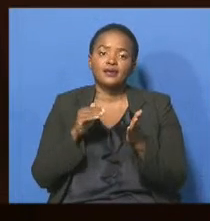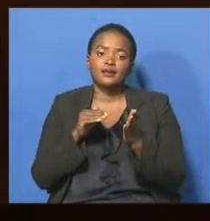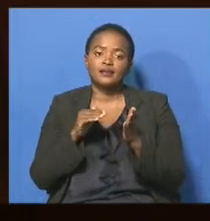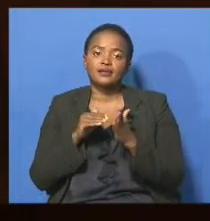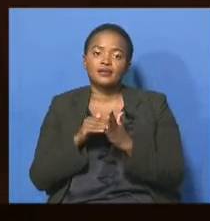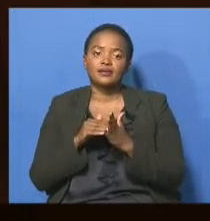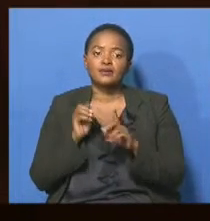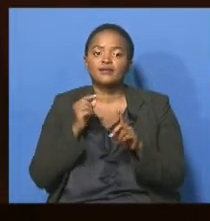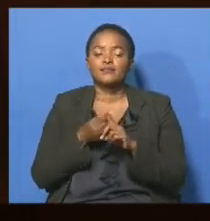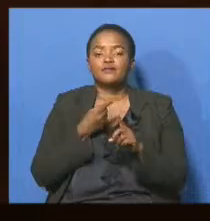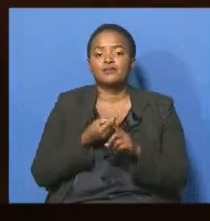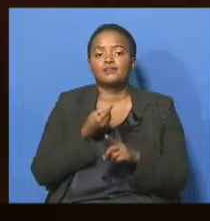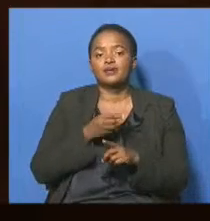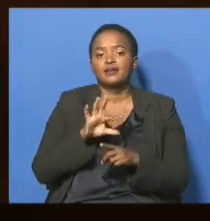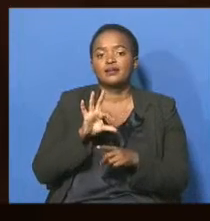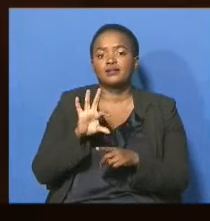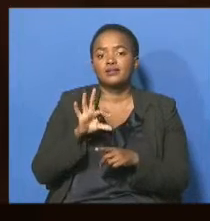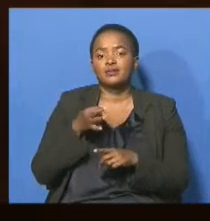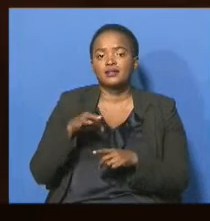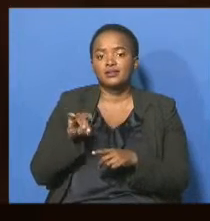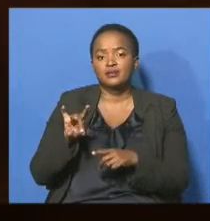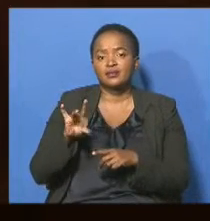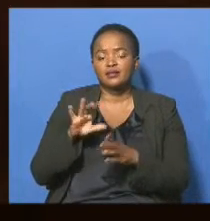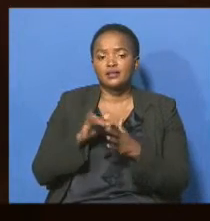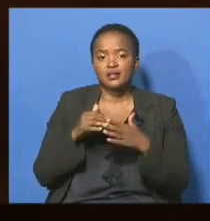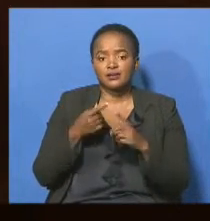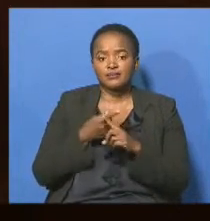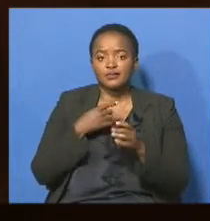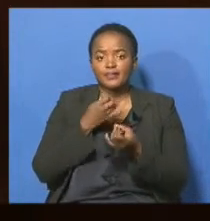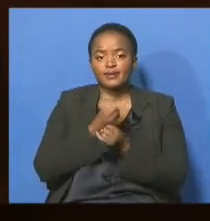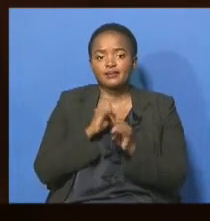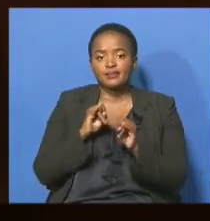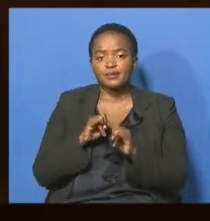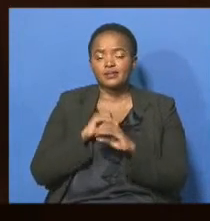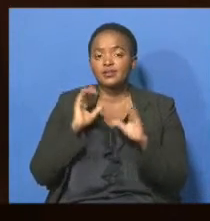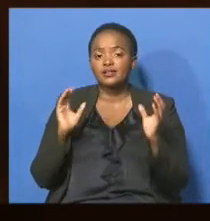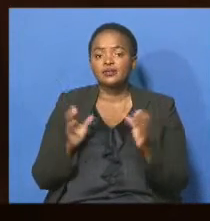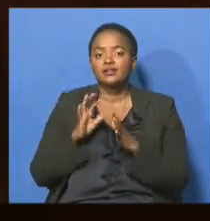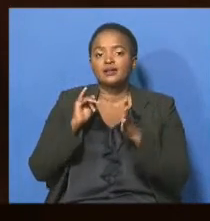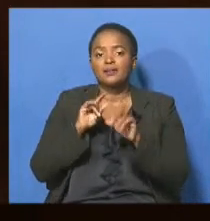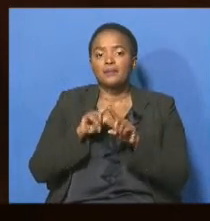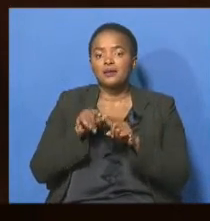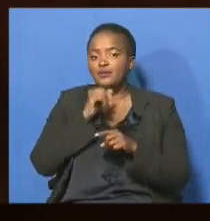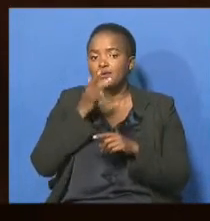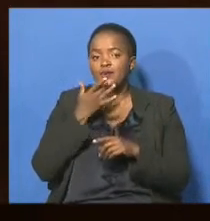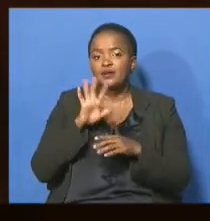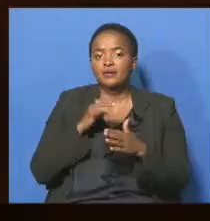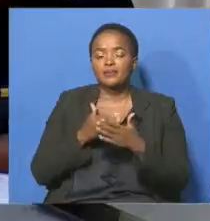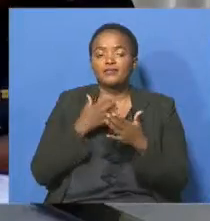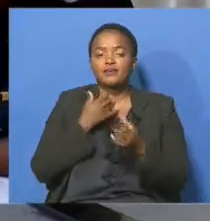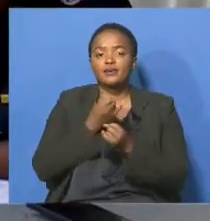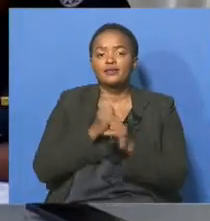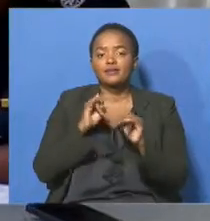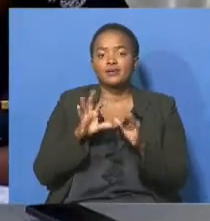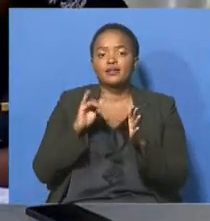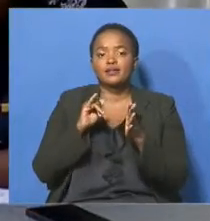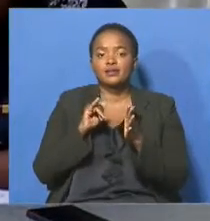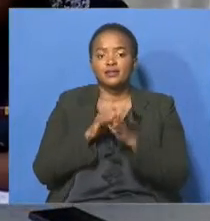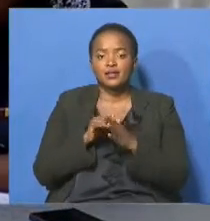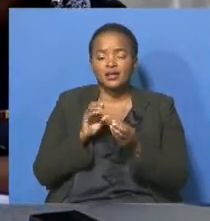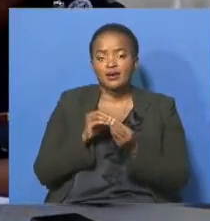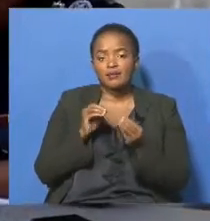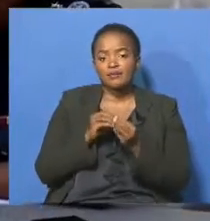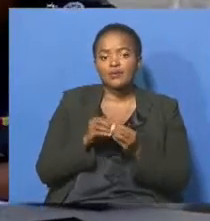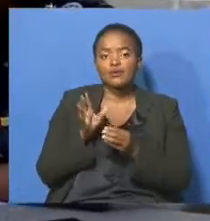coming from 1980 when we gained our independence. Unfortunately, before independence, it was more